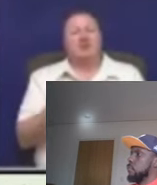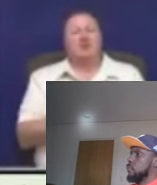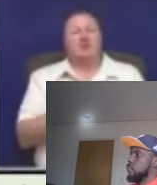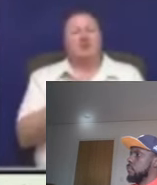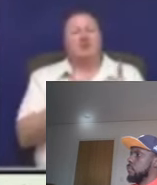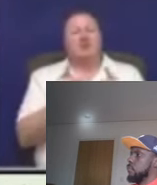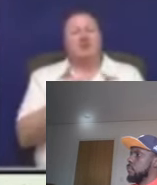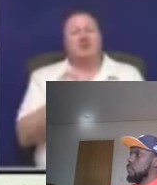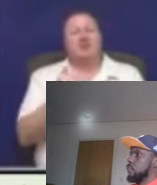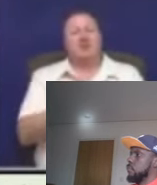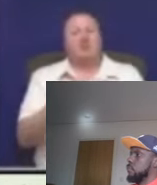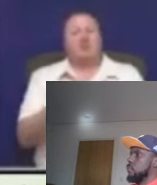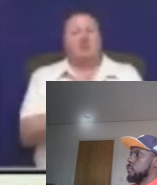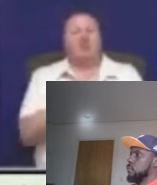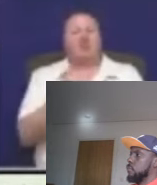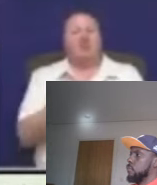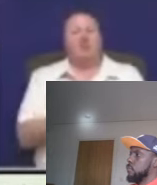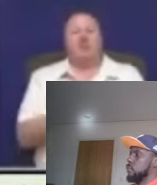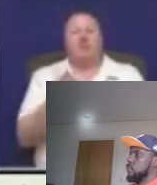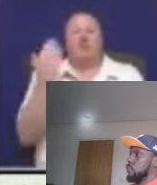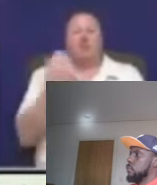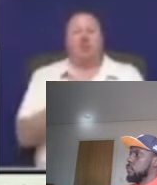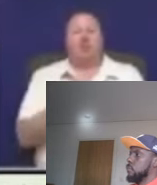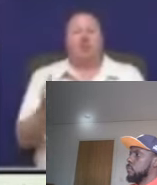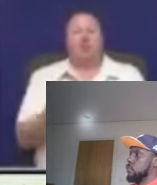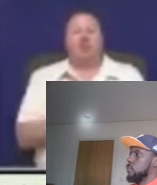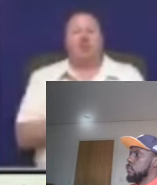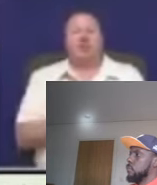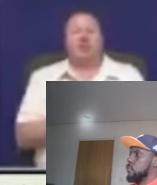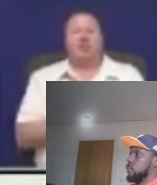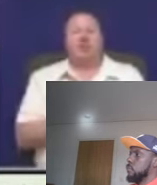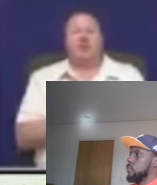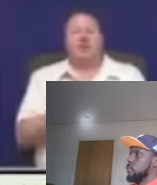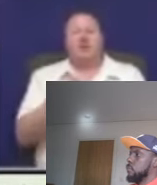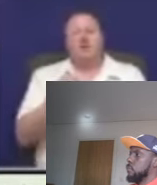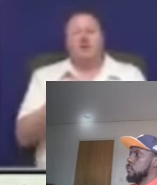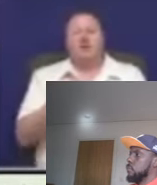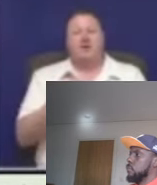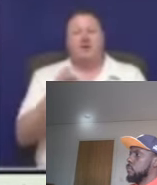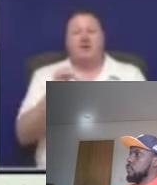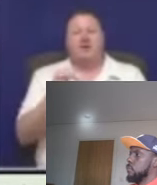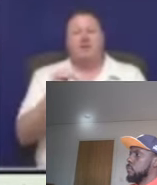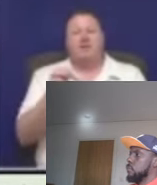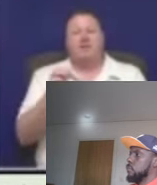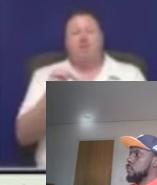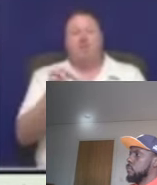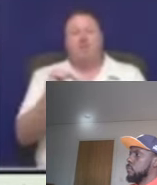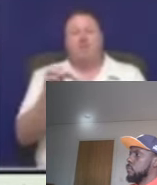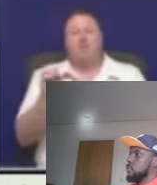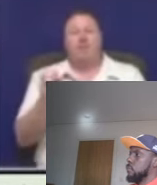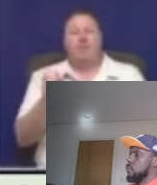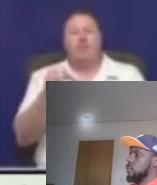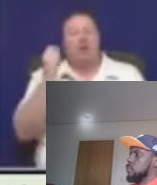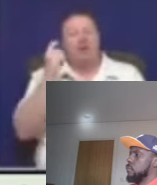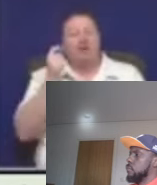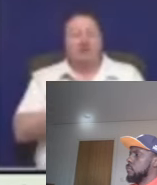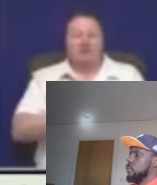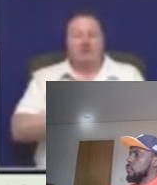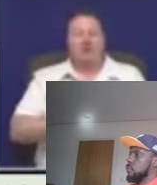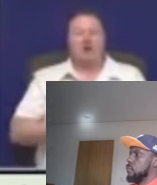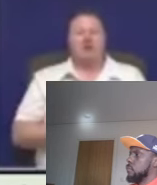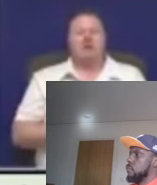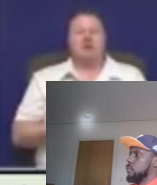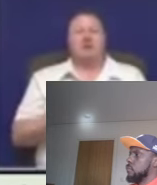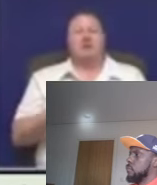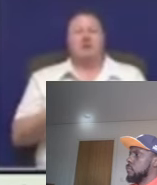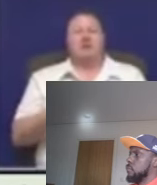across the country. Last week, we signed a first-of-its-kind memorandum of understanding with the eThekwini Municipality and the Provincial